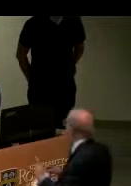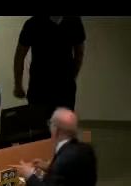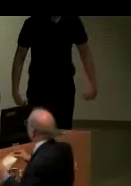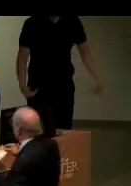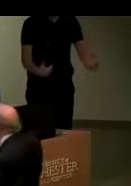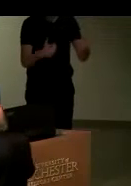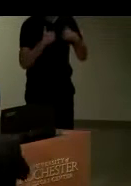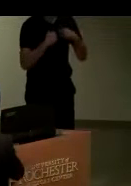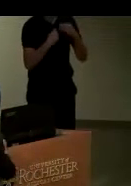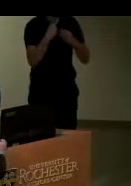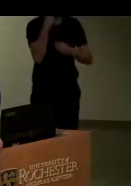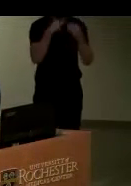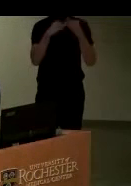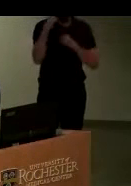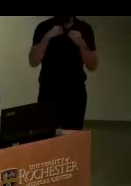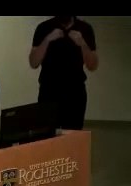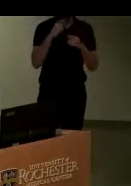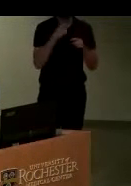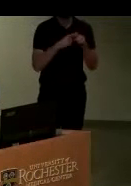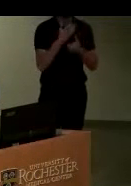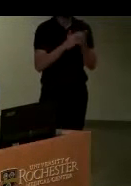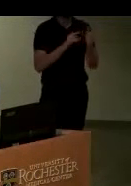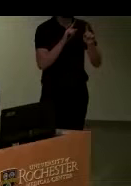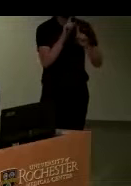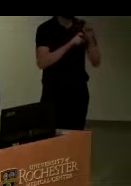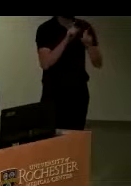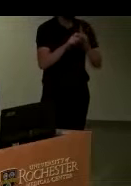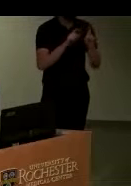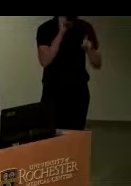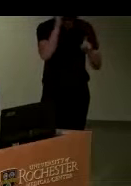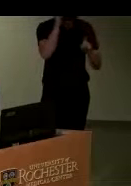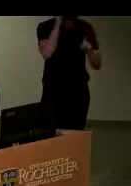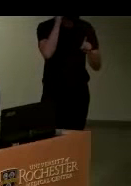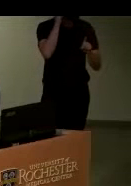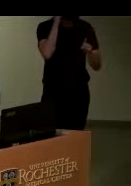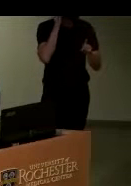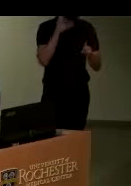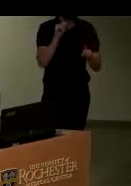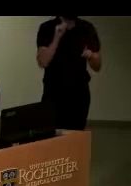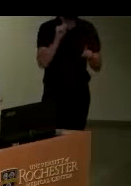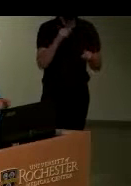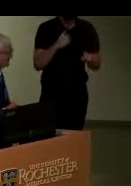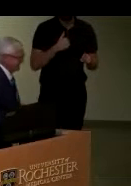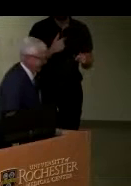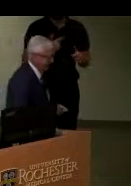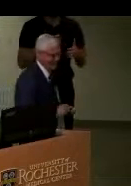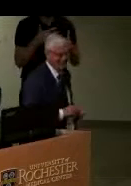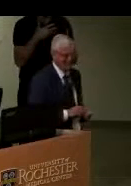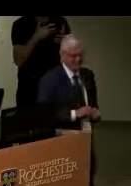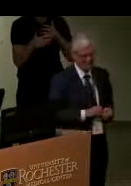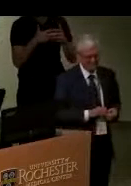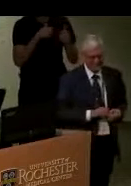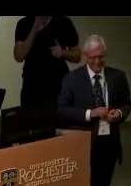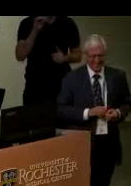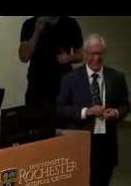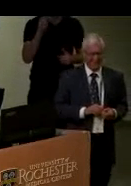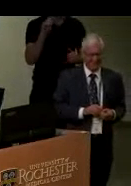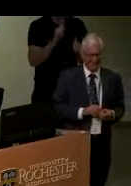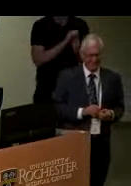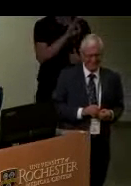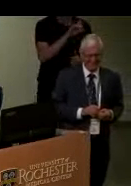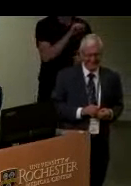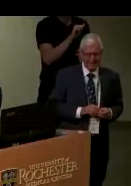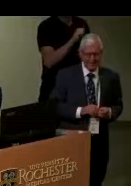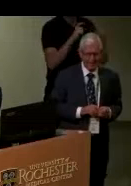Reception, and we'll take some questions, but there is a gray BMW with Florida plates